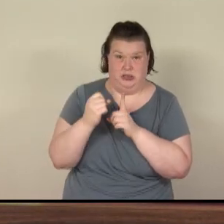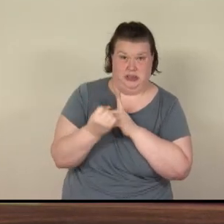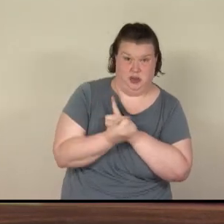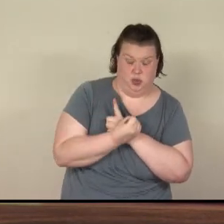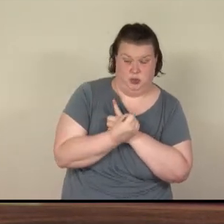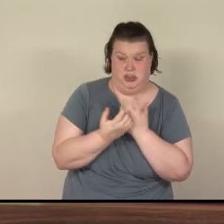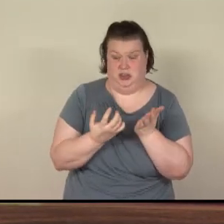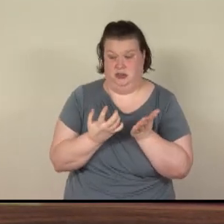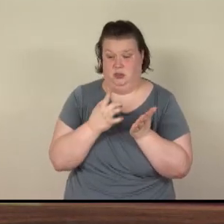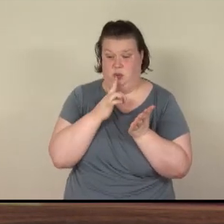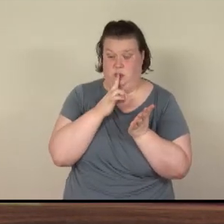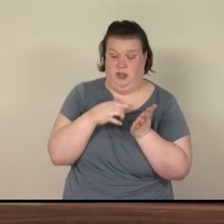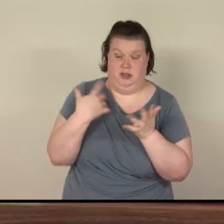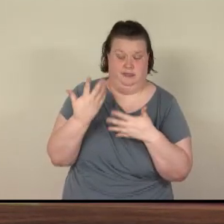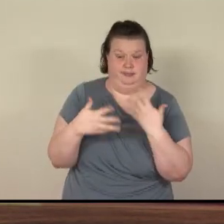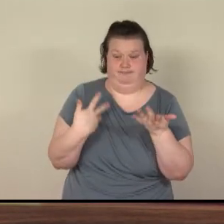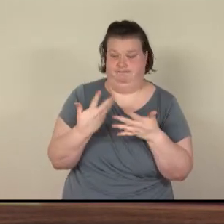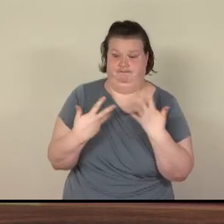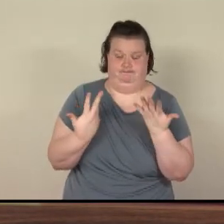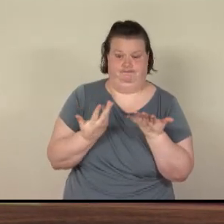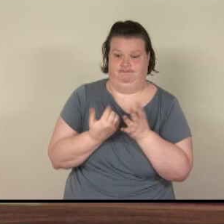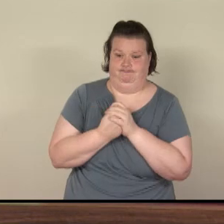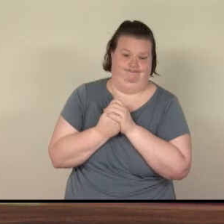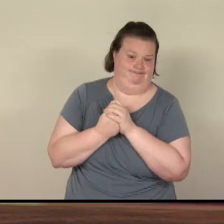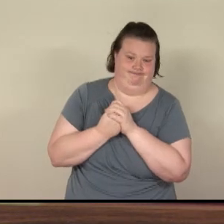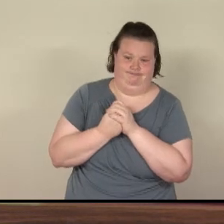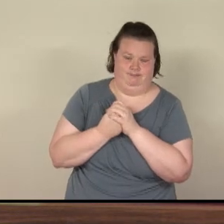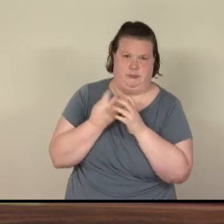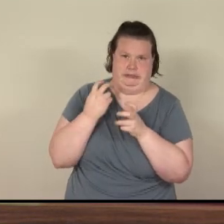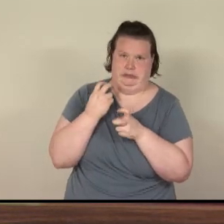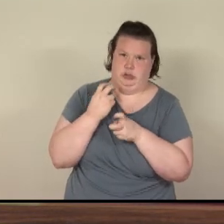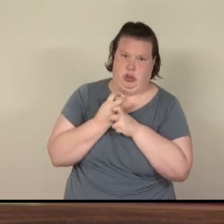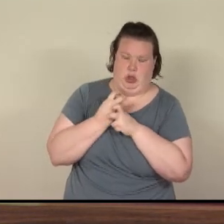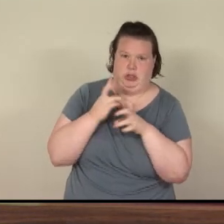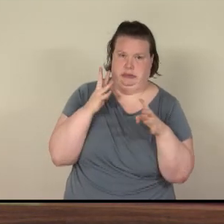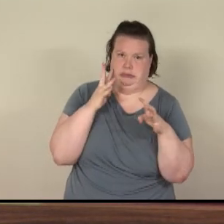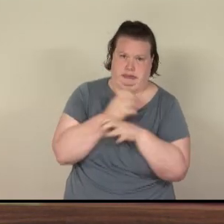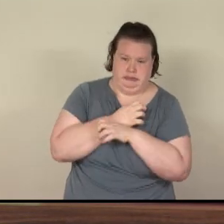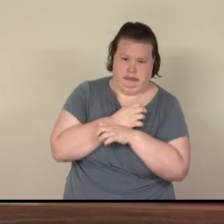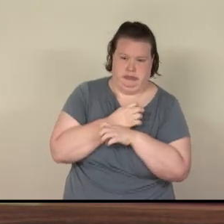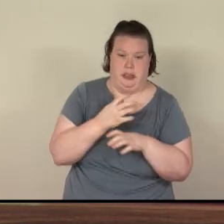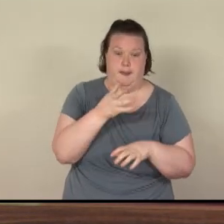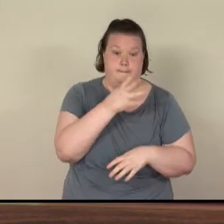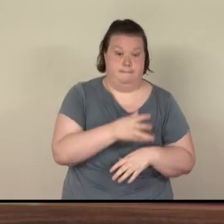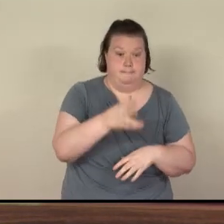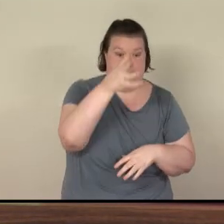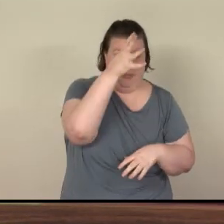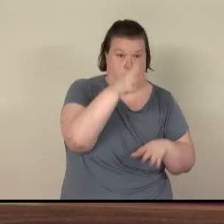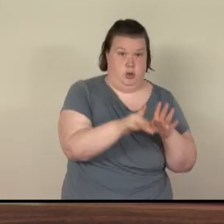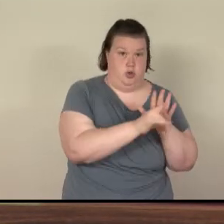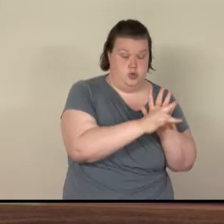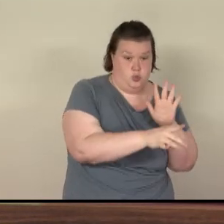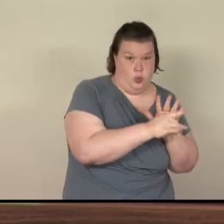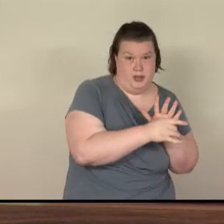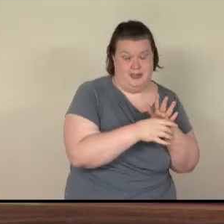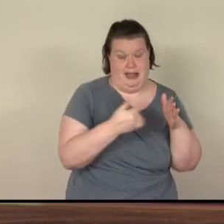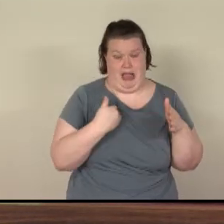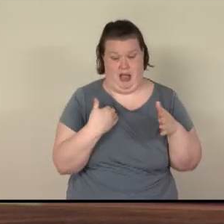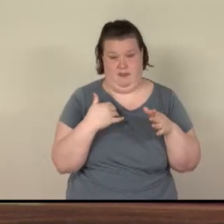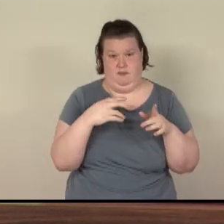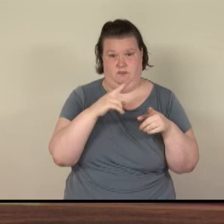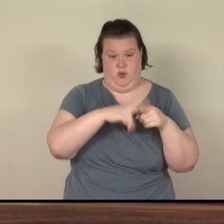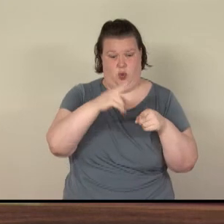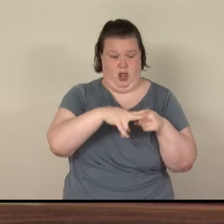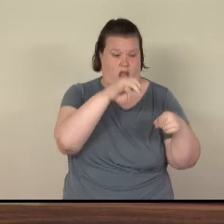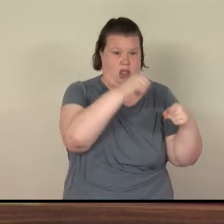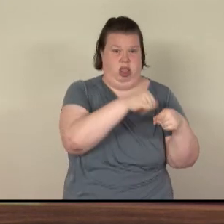parent empowerment and parent choice, and so it can be difficult to really understand